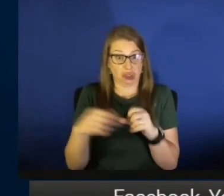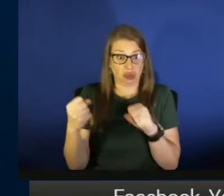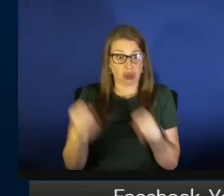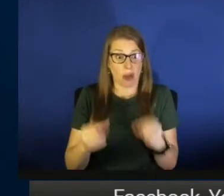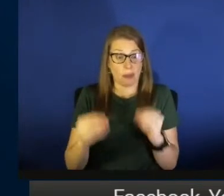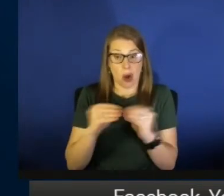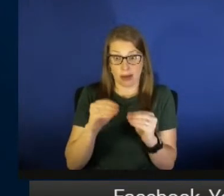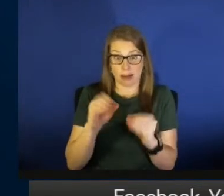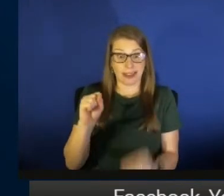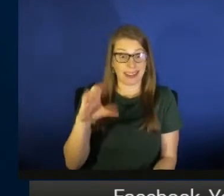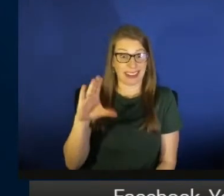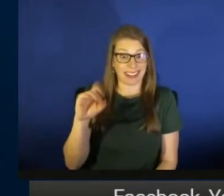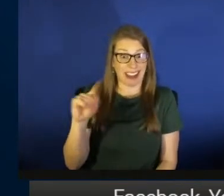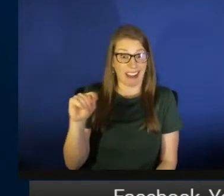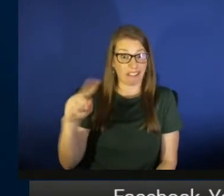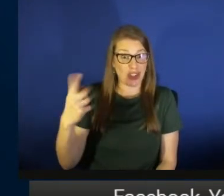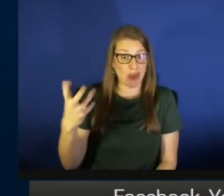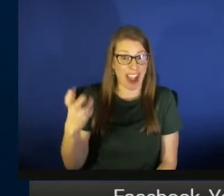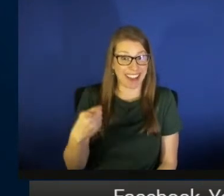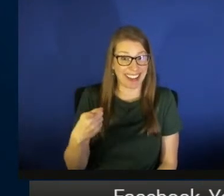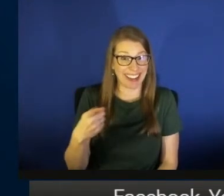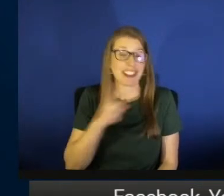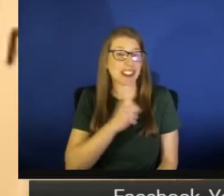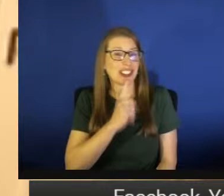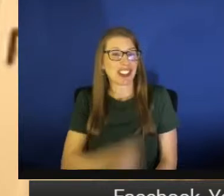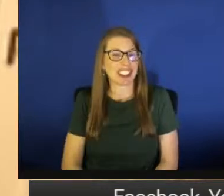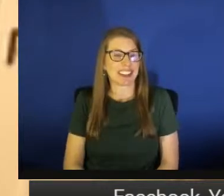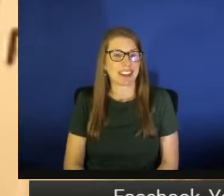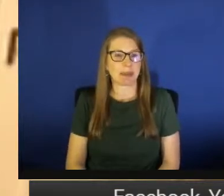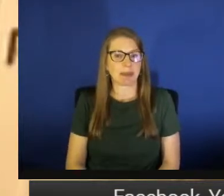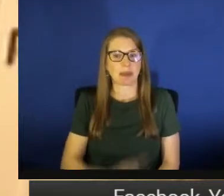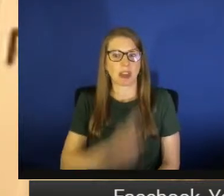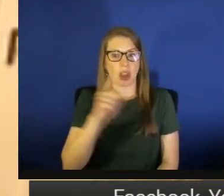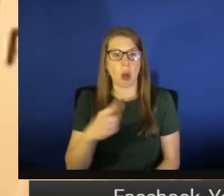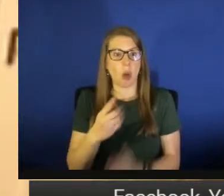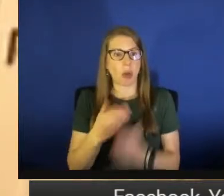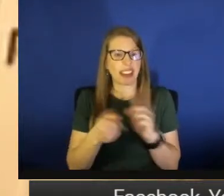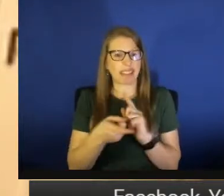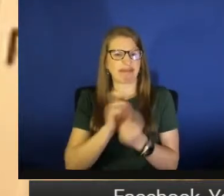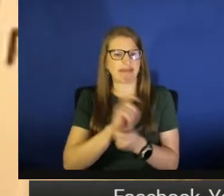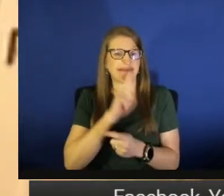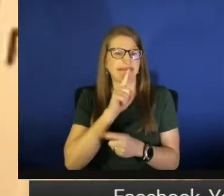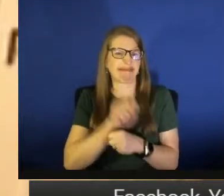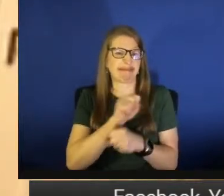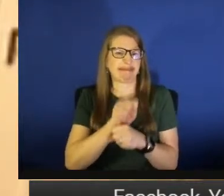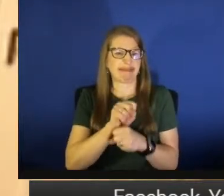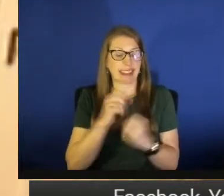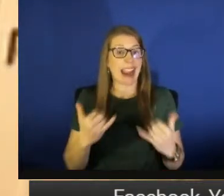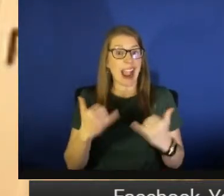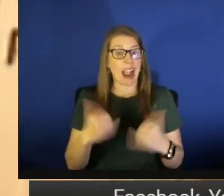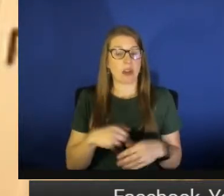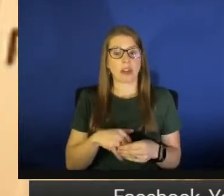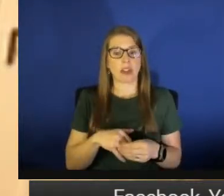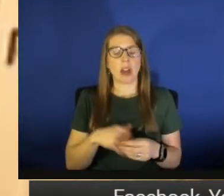Scott, you want to go first? Sure. The only thing that's really changed now, 2 years after the fact, is